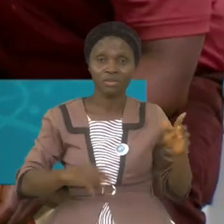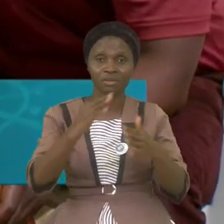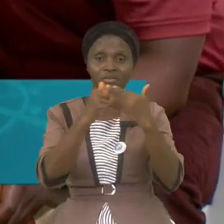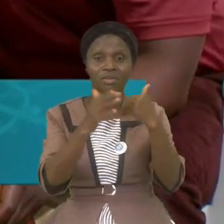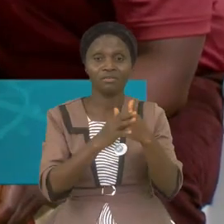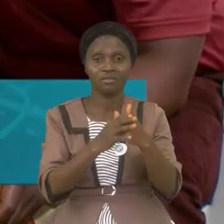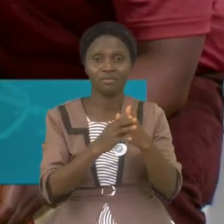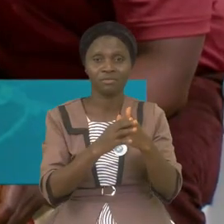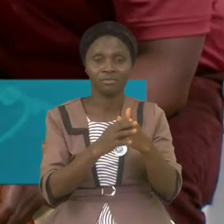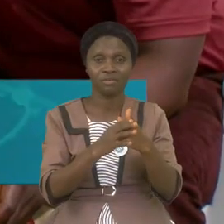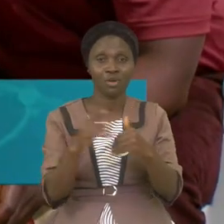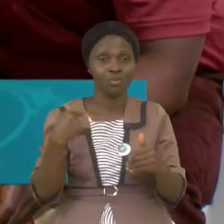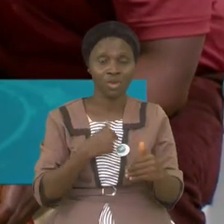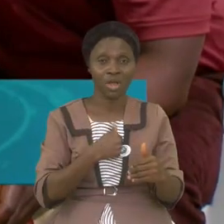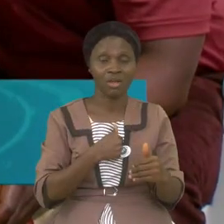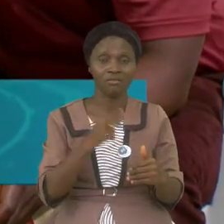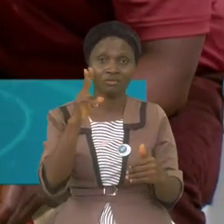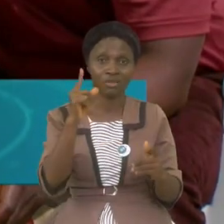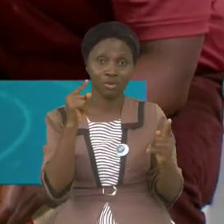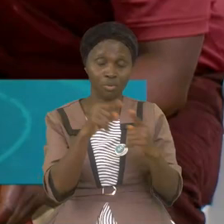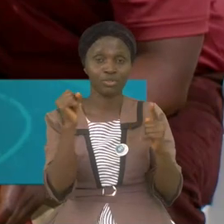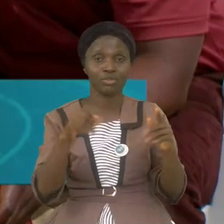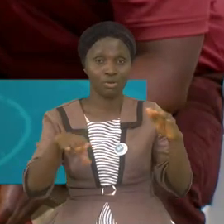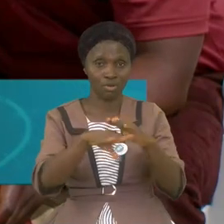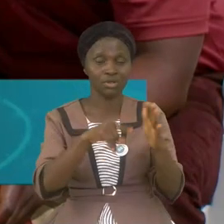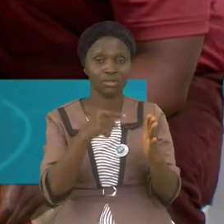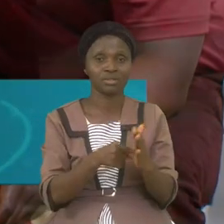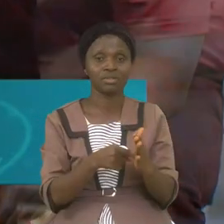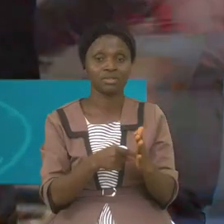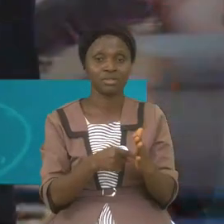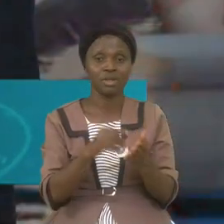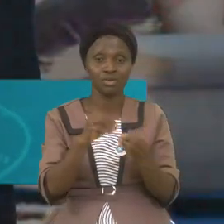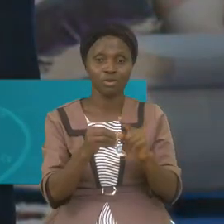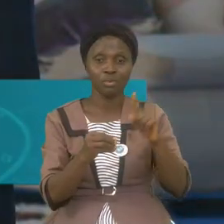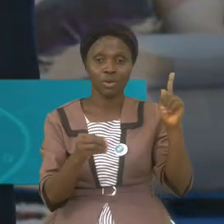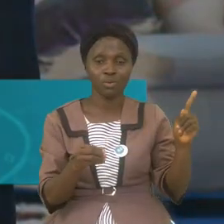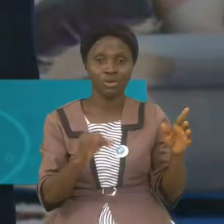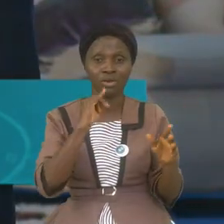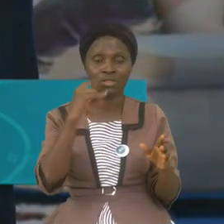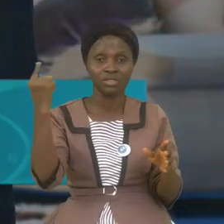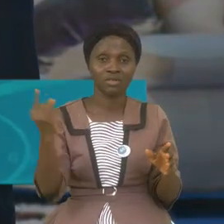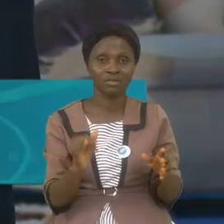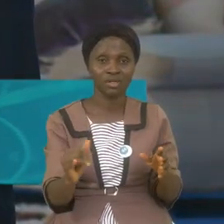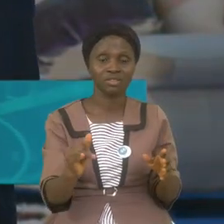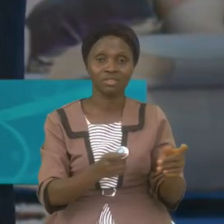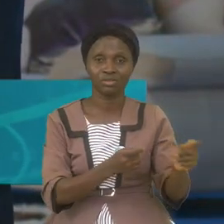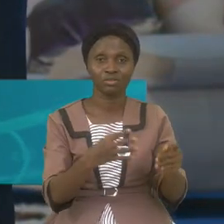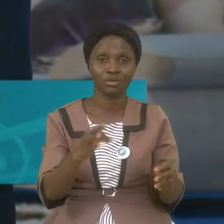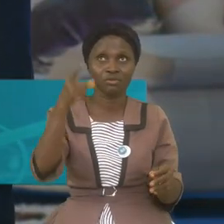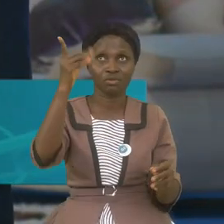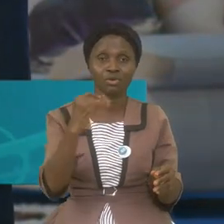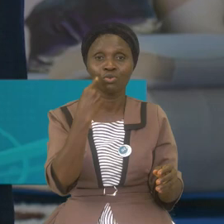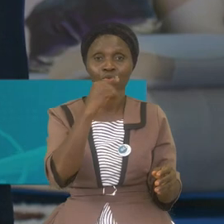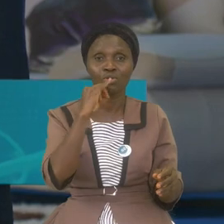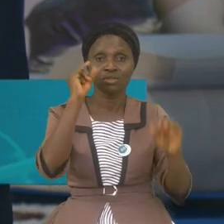perspectives. Number one, the everlasting dominion of the God who is able. Number